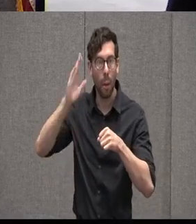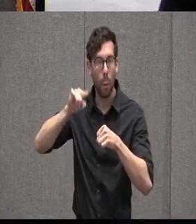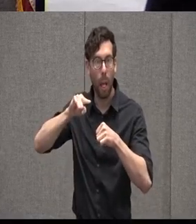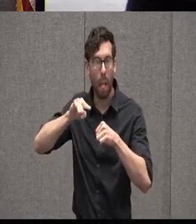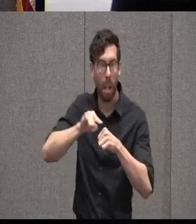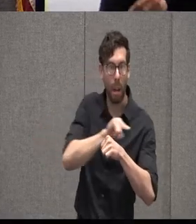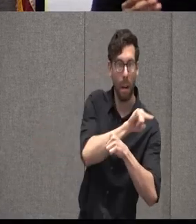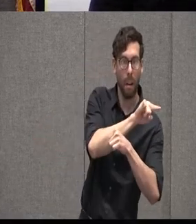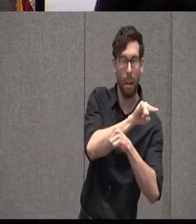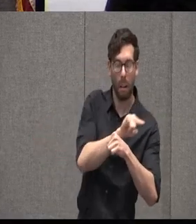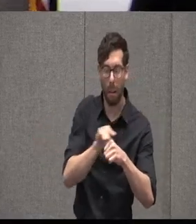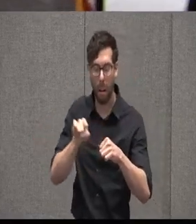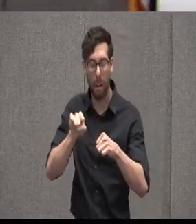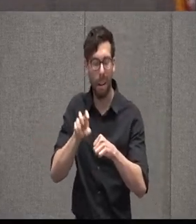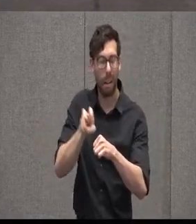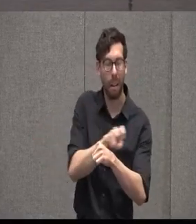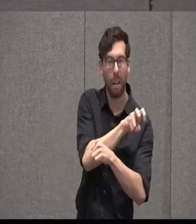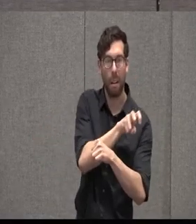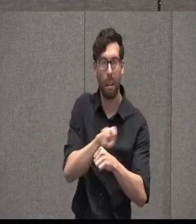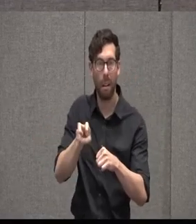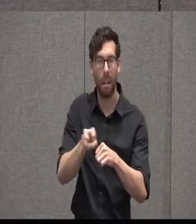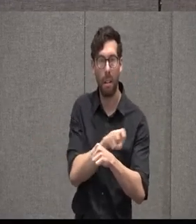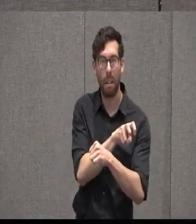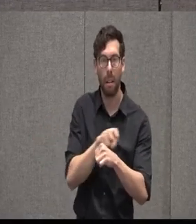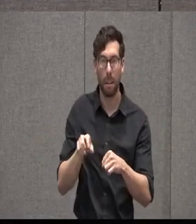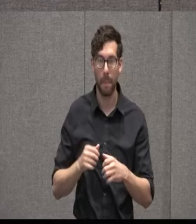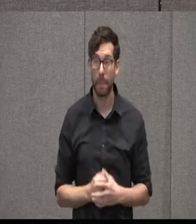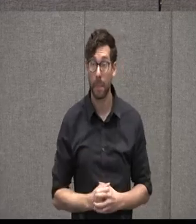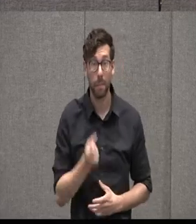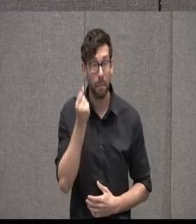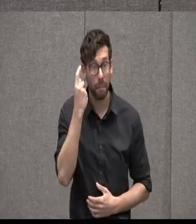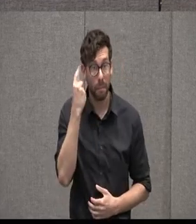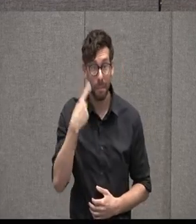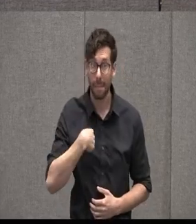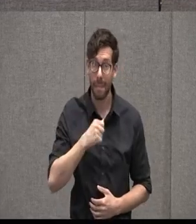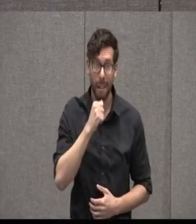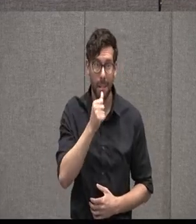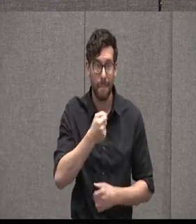I did not create these magnets, but I am able